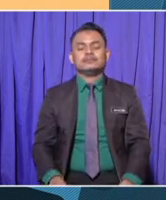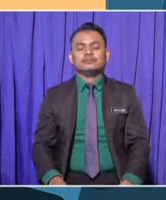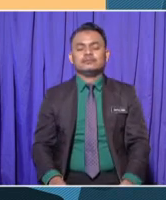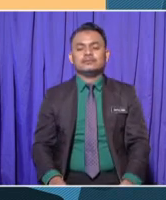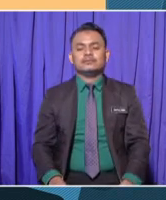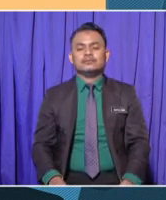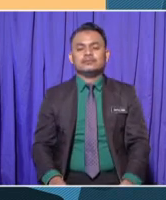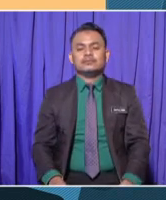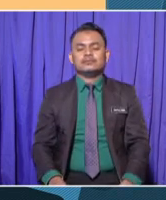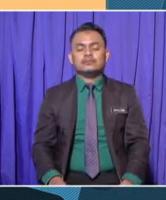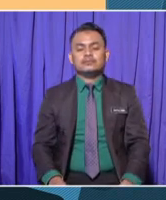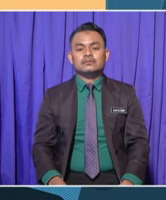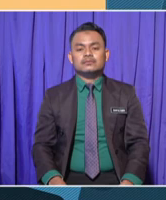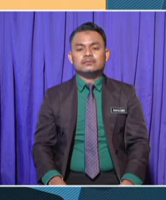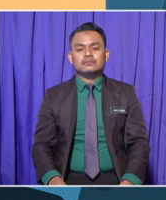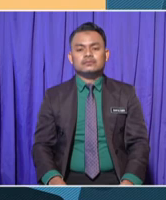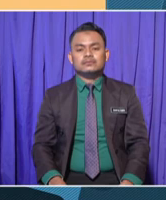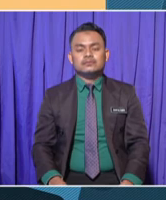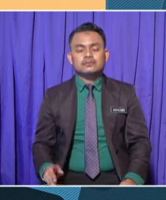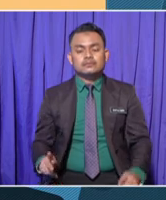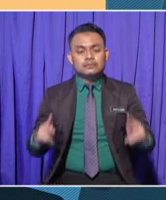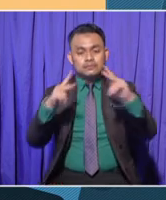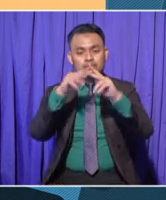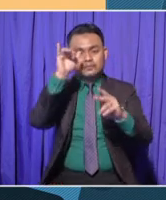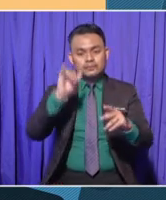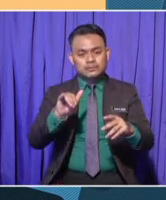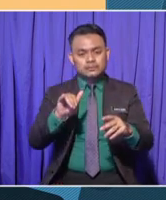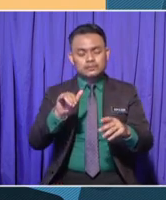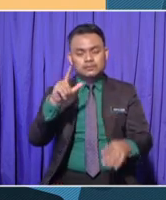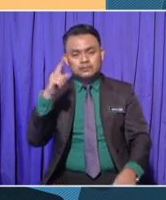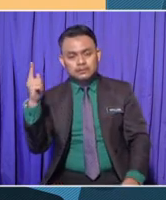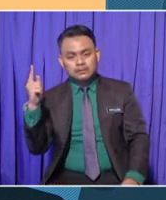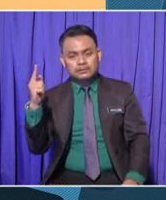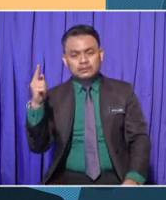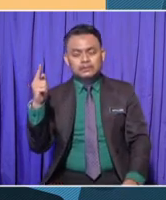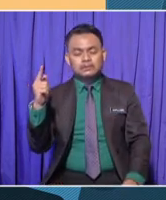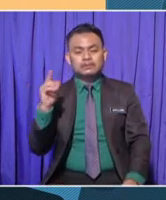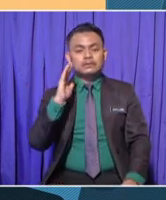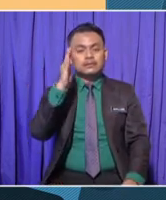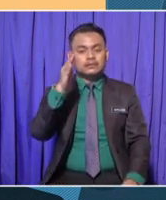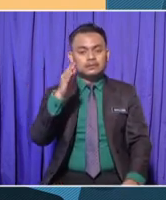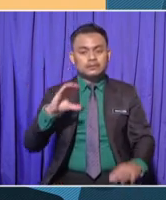Different poles will cause the magnets to attract each other.